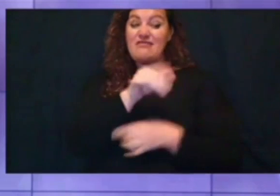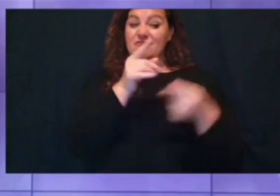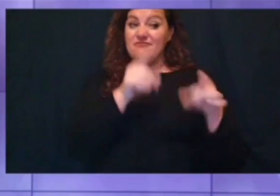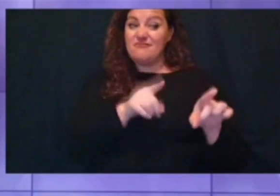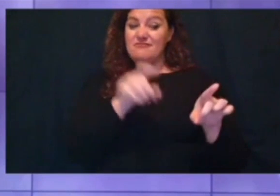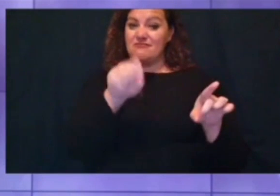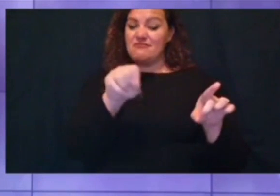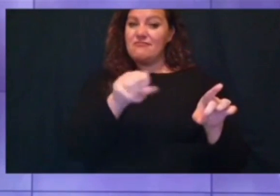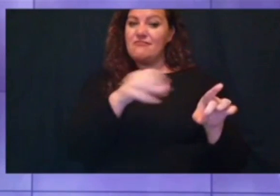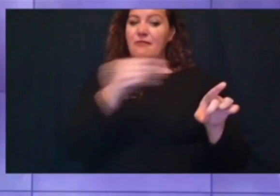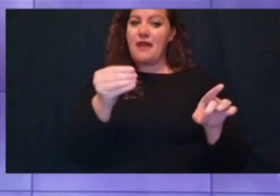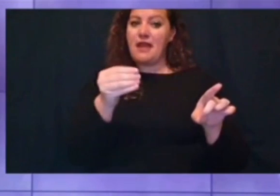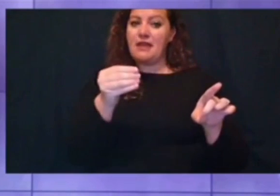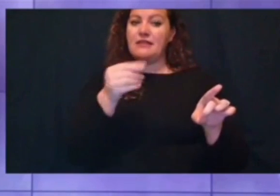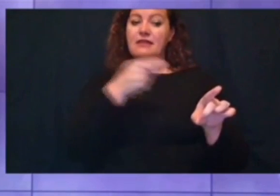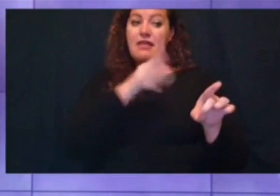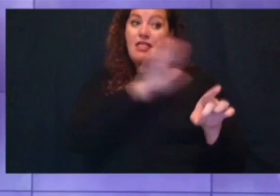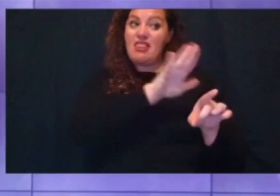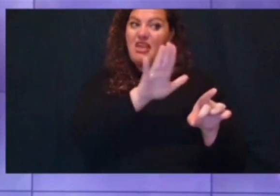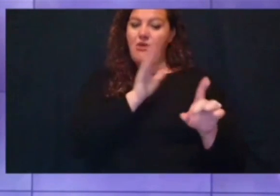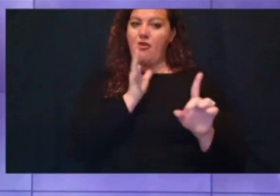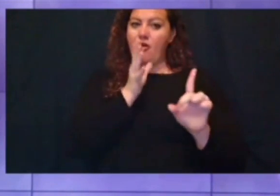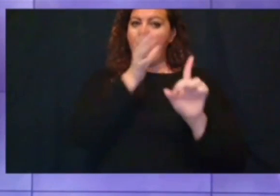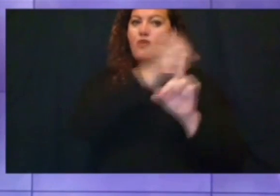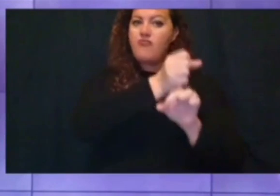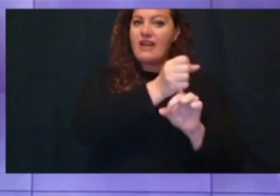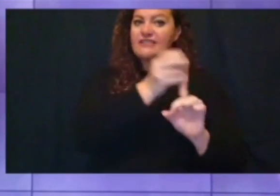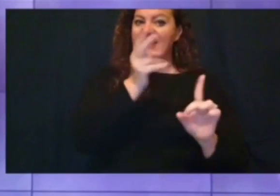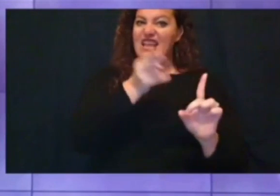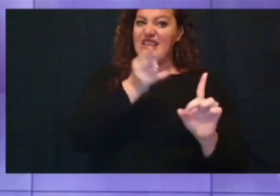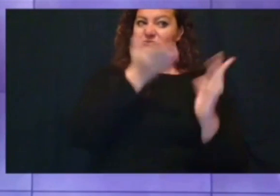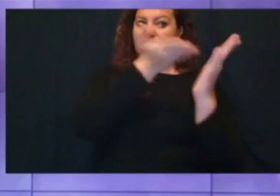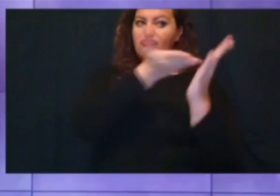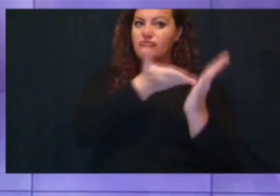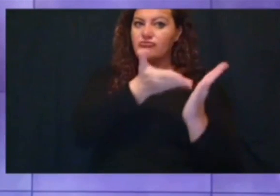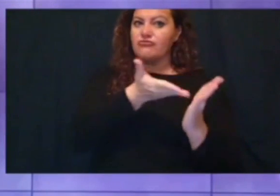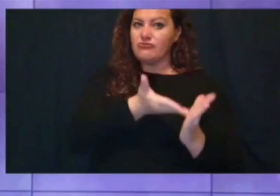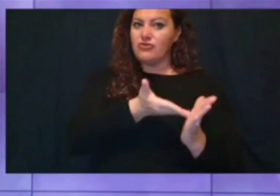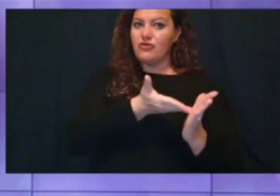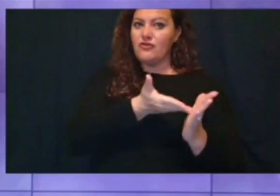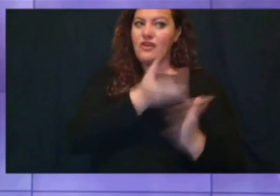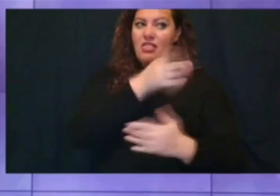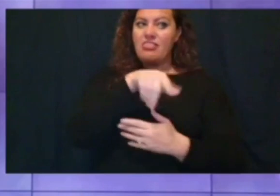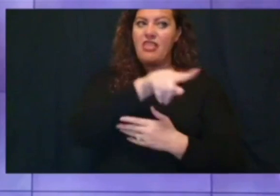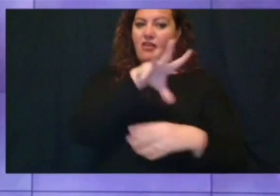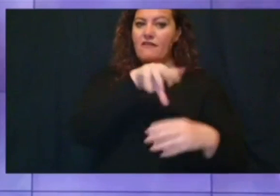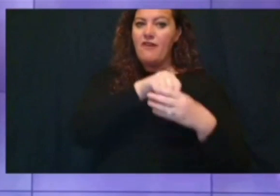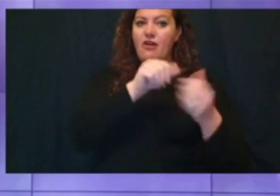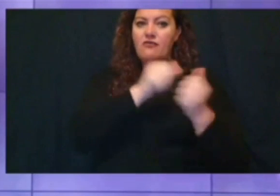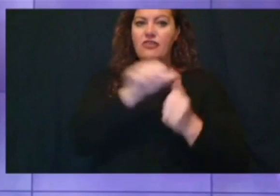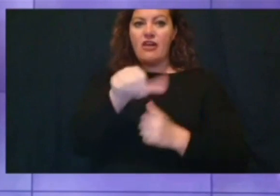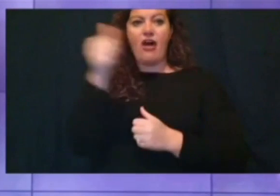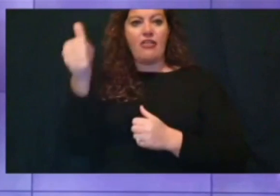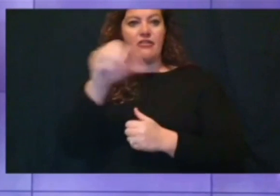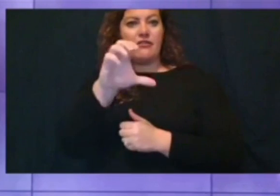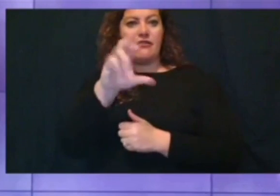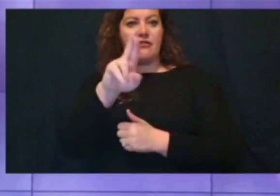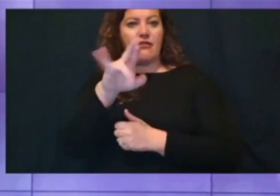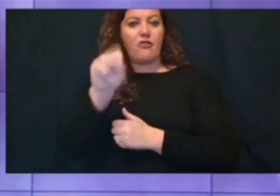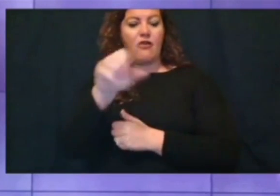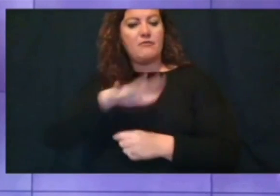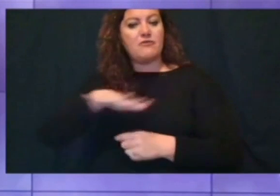is their arrest histories proven that they are involved in other crimes throughout the city,